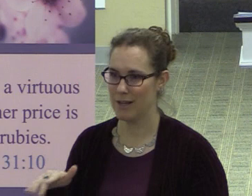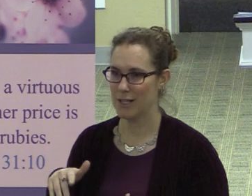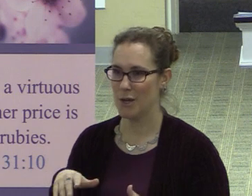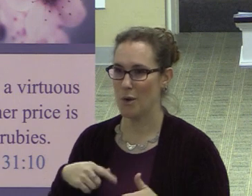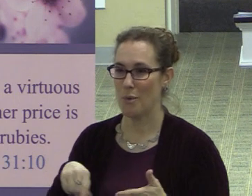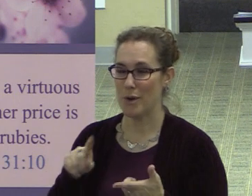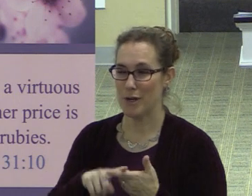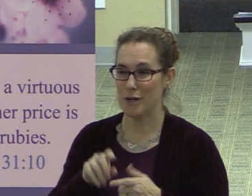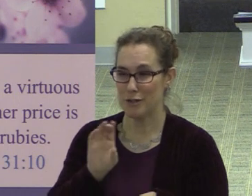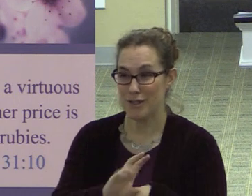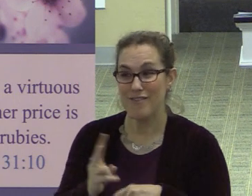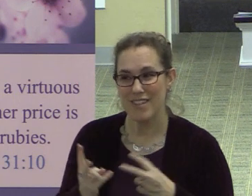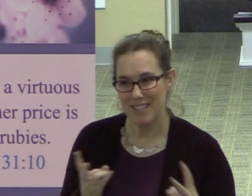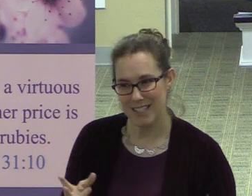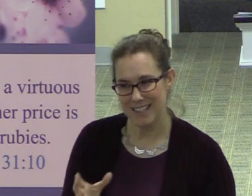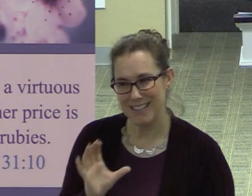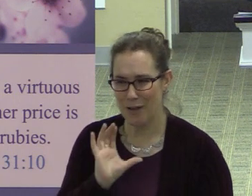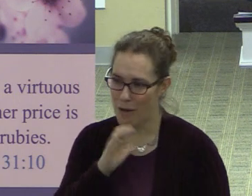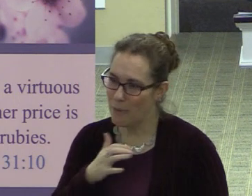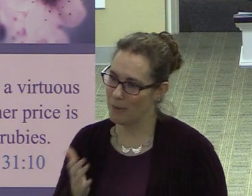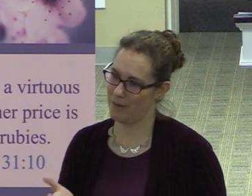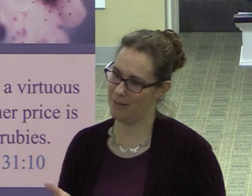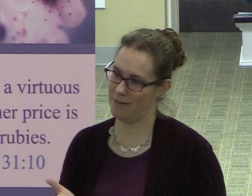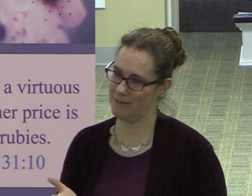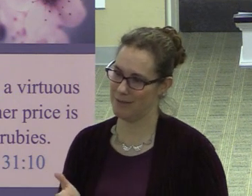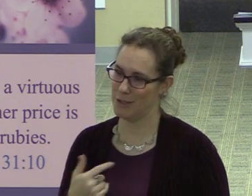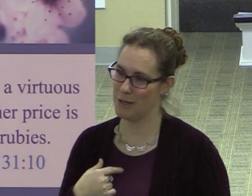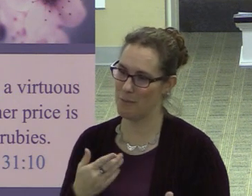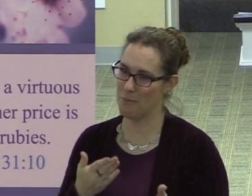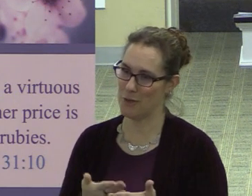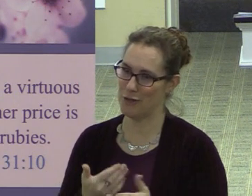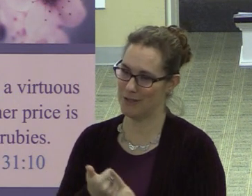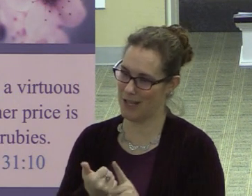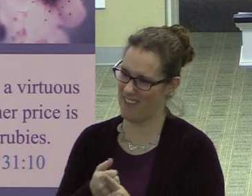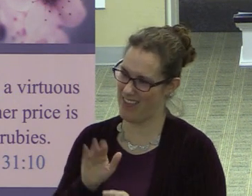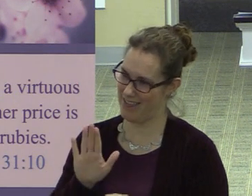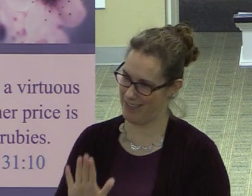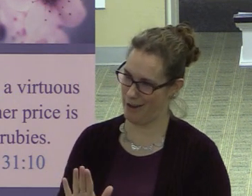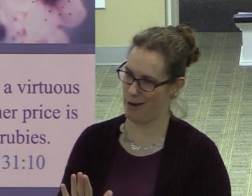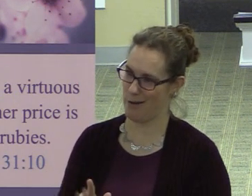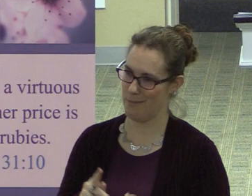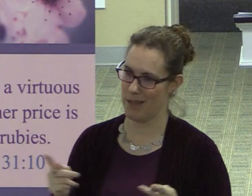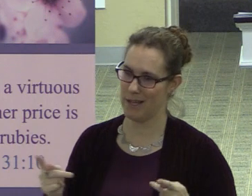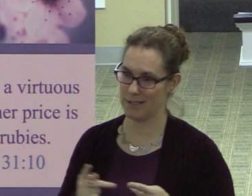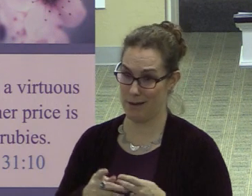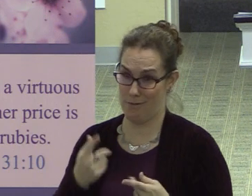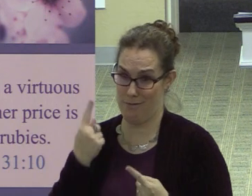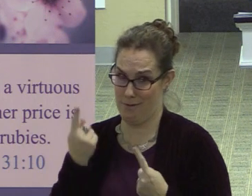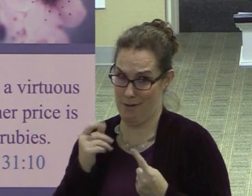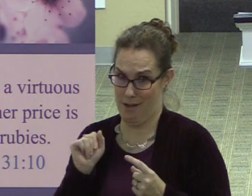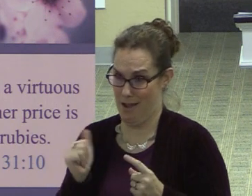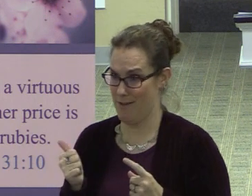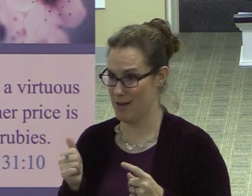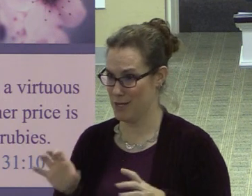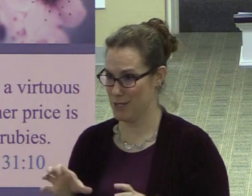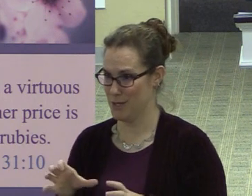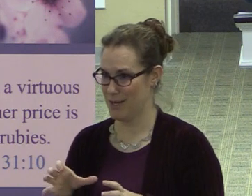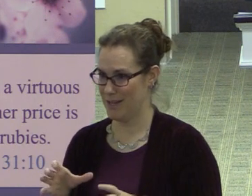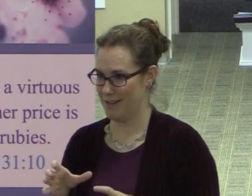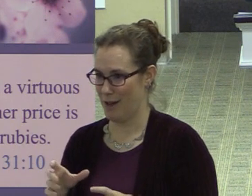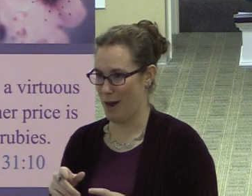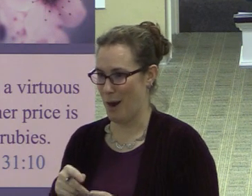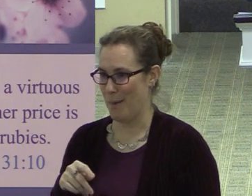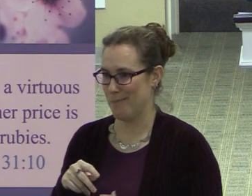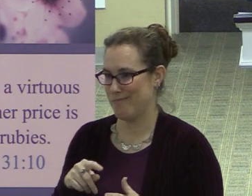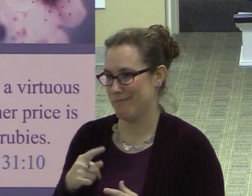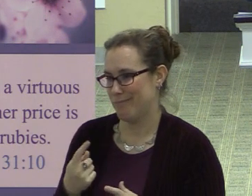you're at a church visiting, that's awkward. You need to put yourself in their place. I don't think any of our ladies do this on purpose. I just don't think we're conscious of